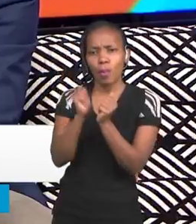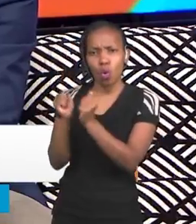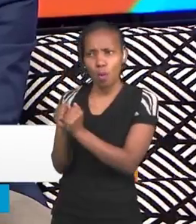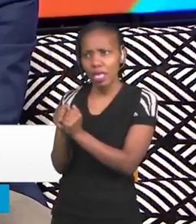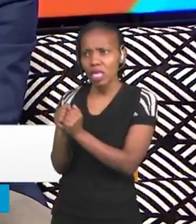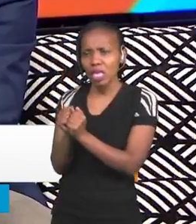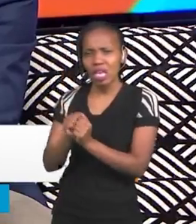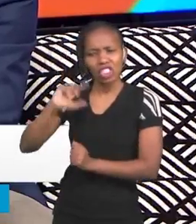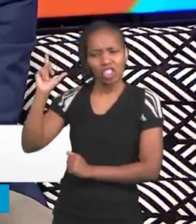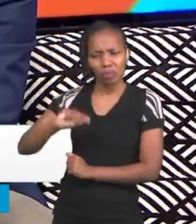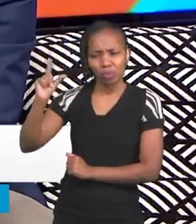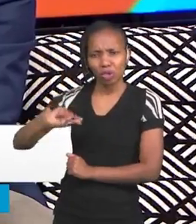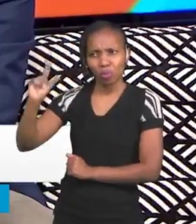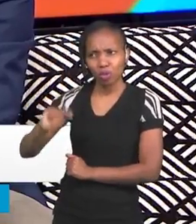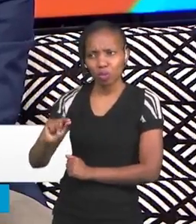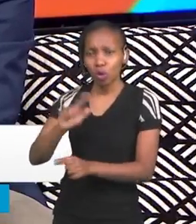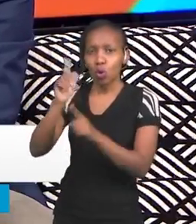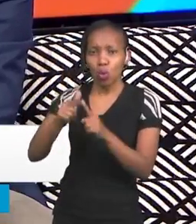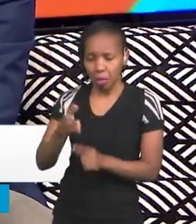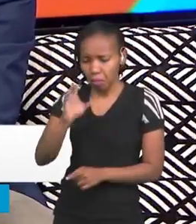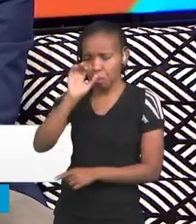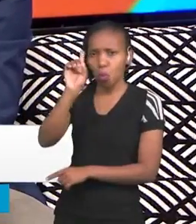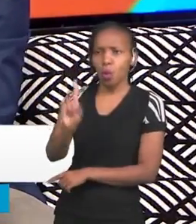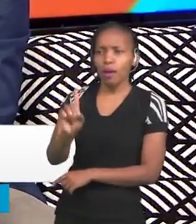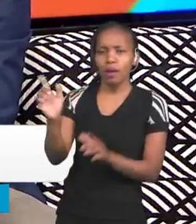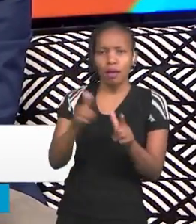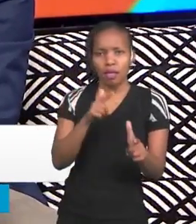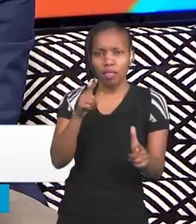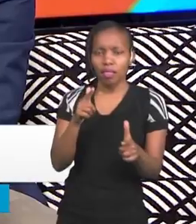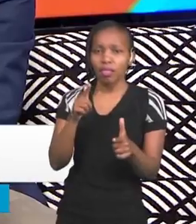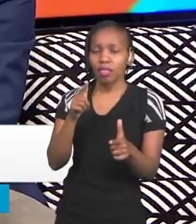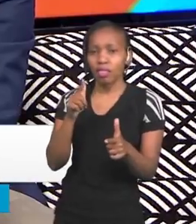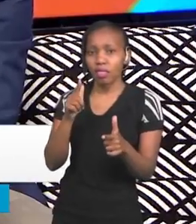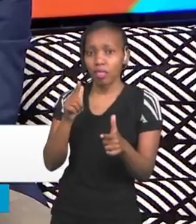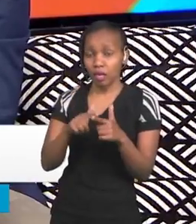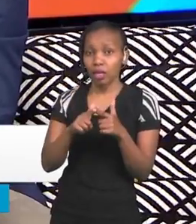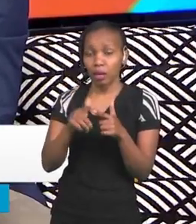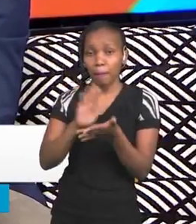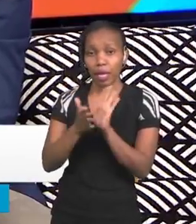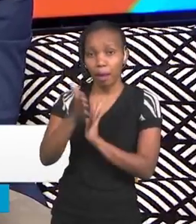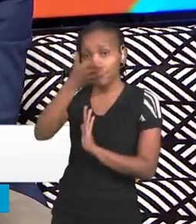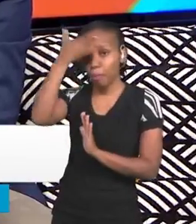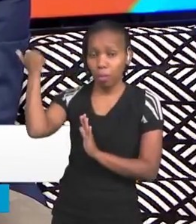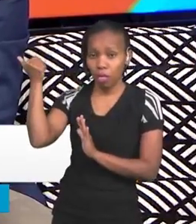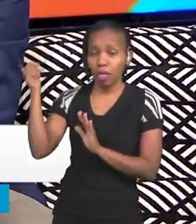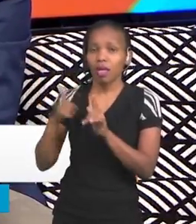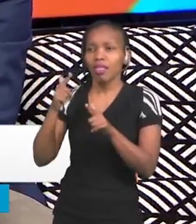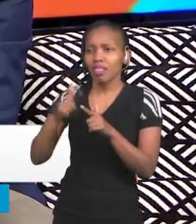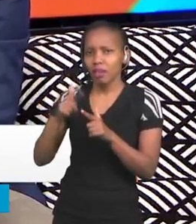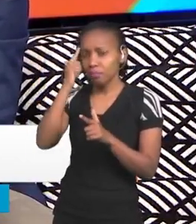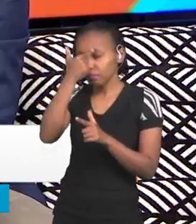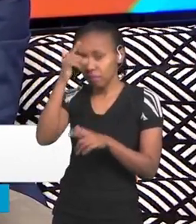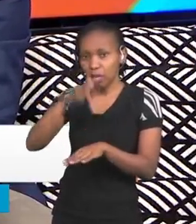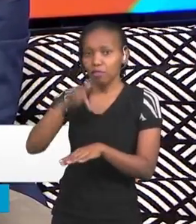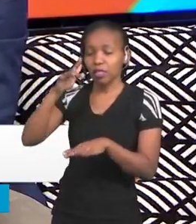thing was so cheap. And then when you take one glass, you're out completely. And sometimes even your vision will be affected. Mm-hmm. And so many